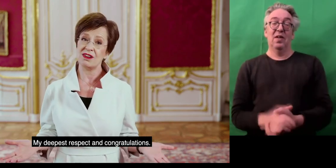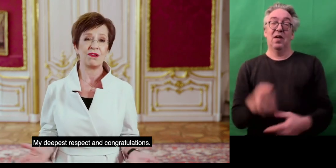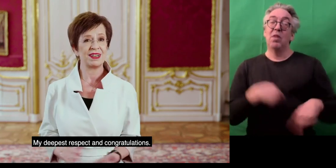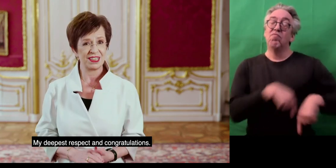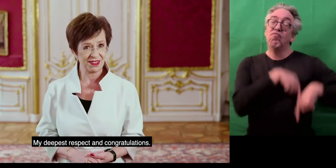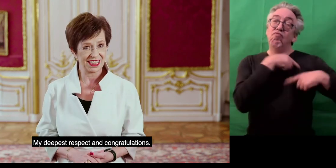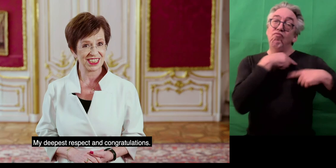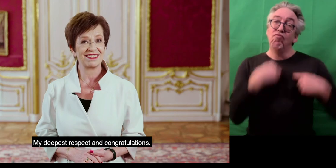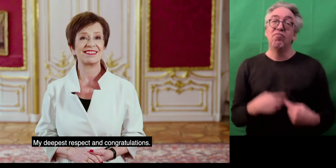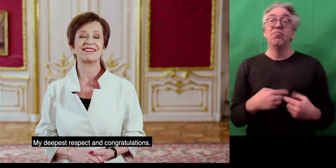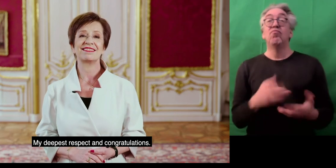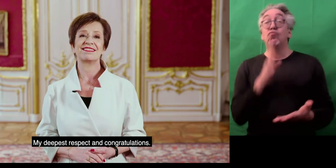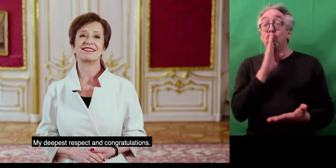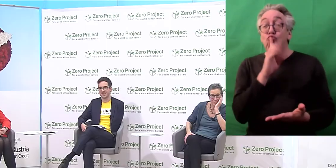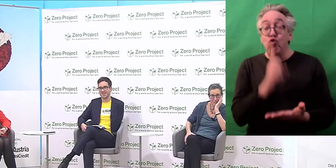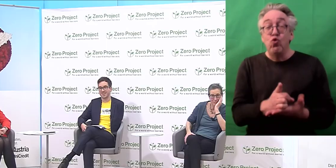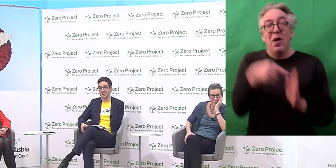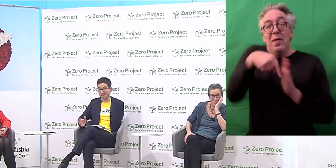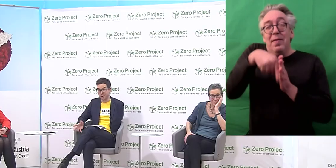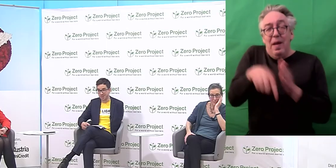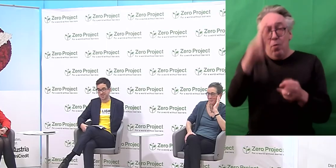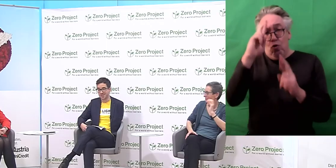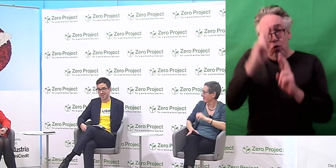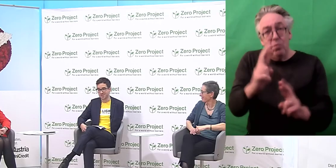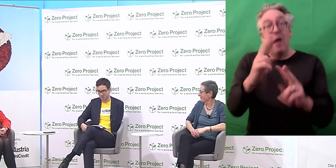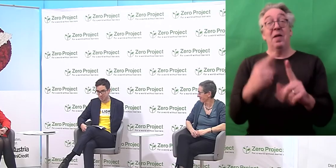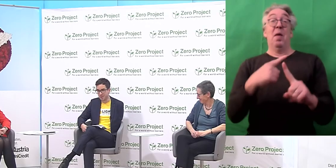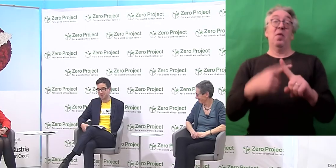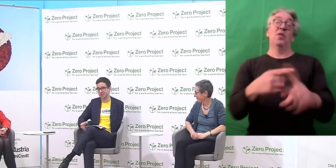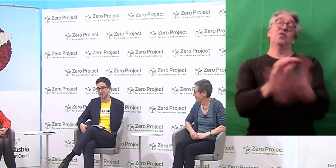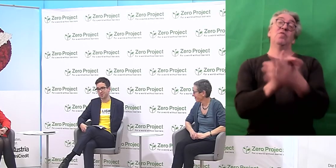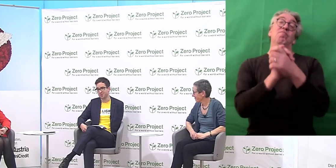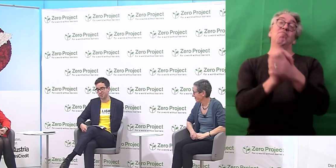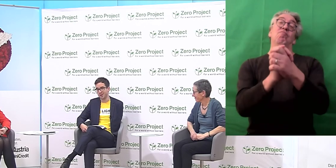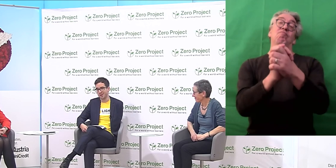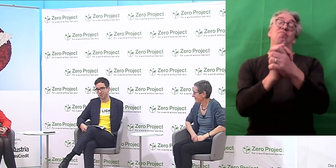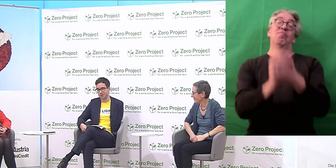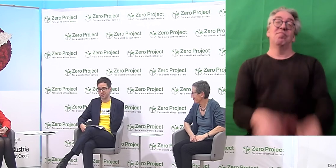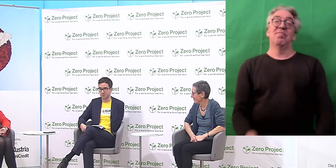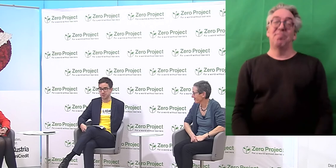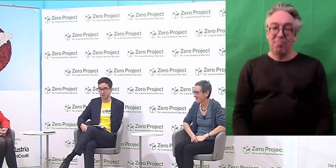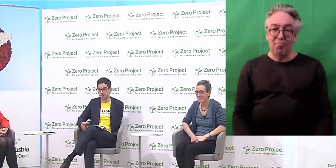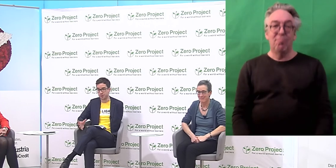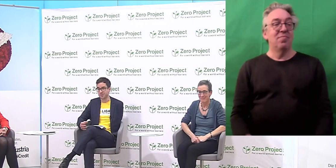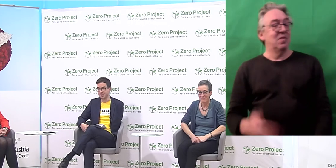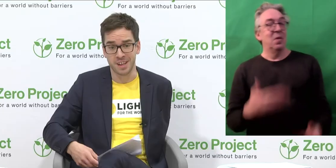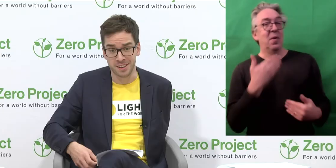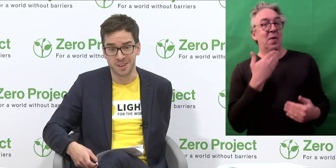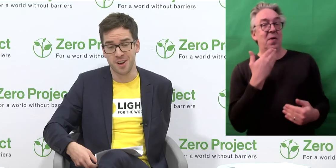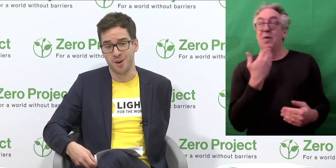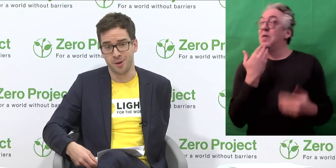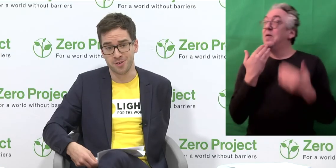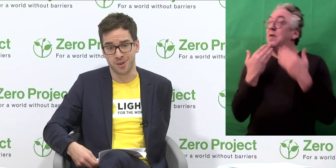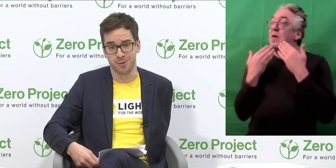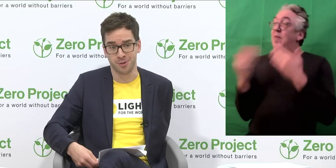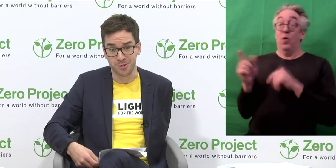and congratulations. And ours as well. Thank you to Doris Schmidauer, the first lady